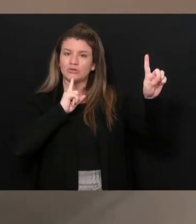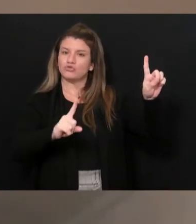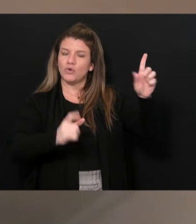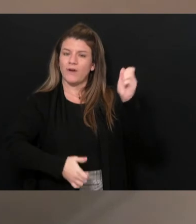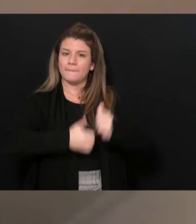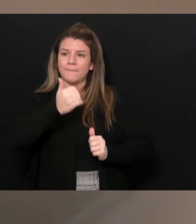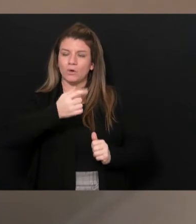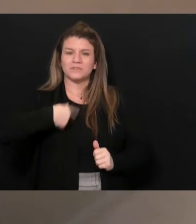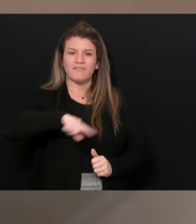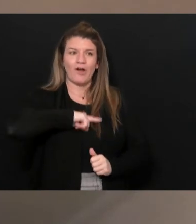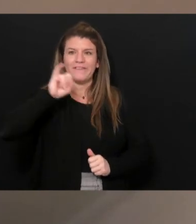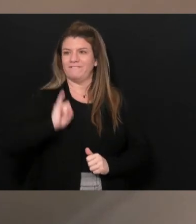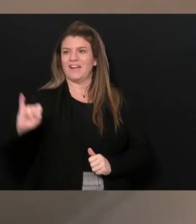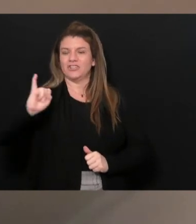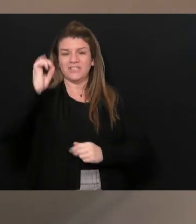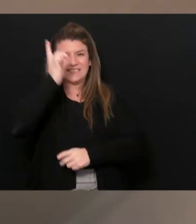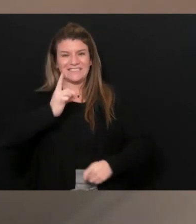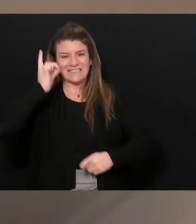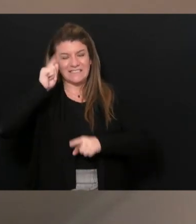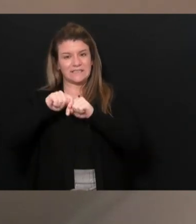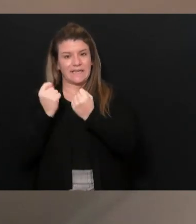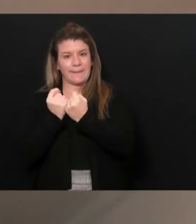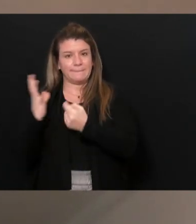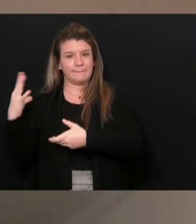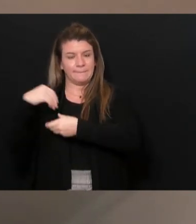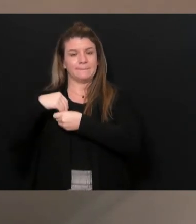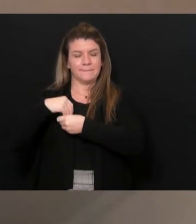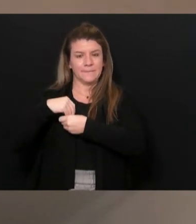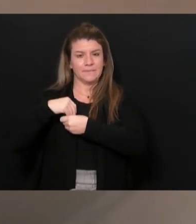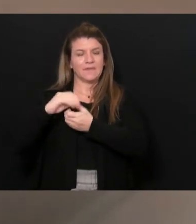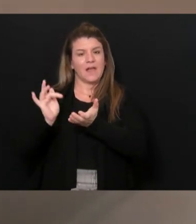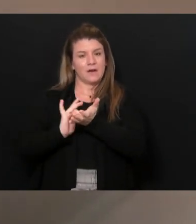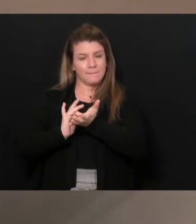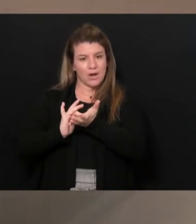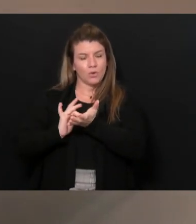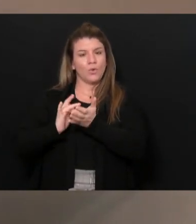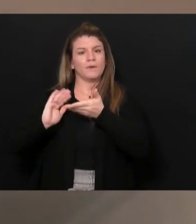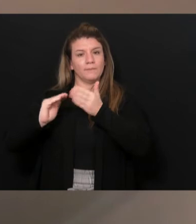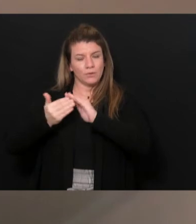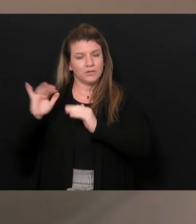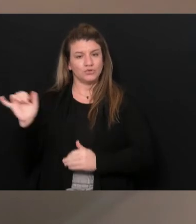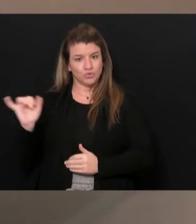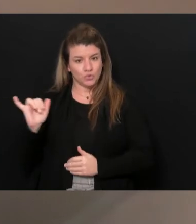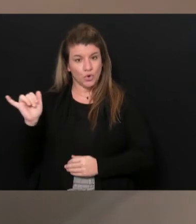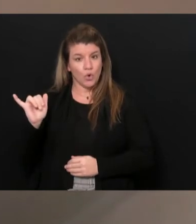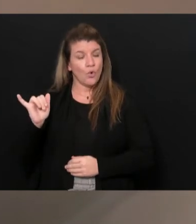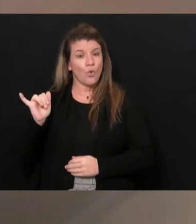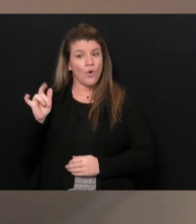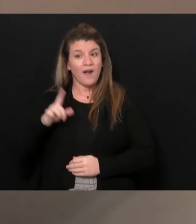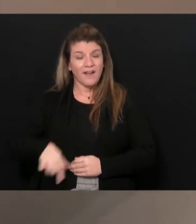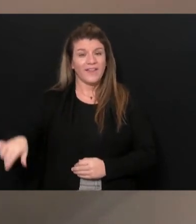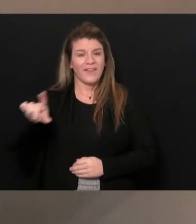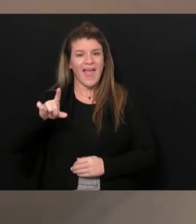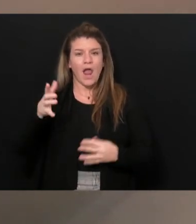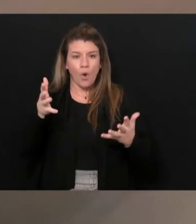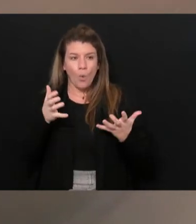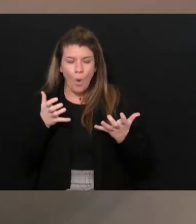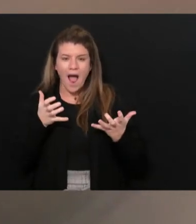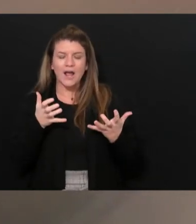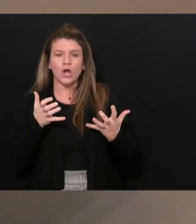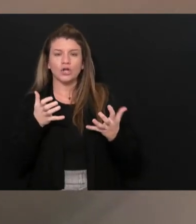our infectious disease experts and our medical community, is that we really want to